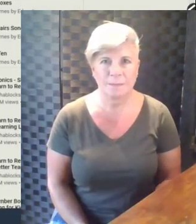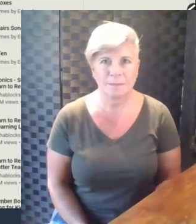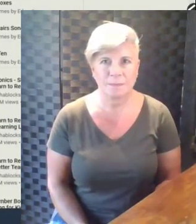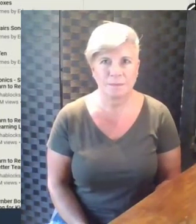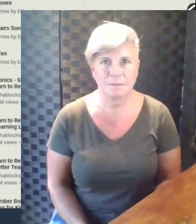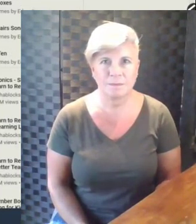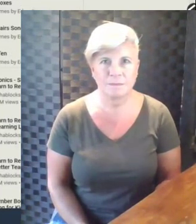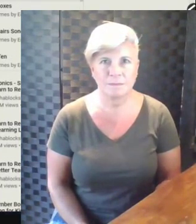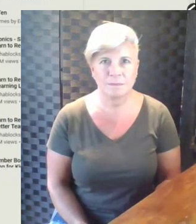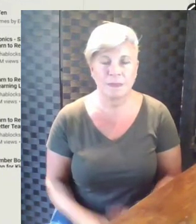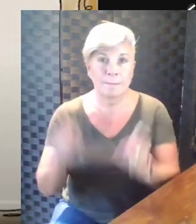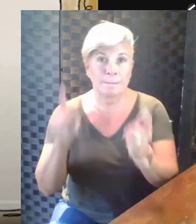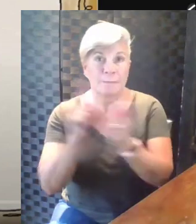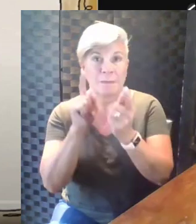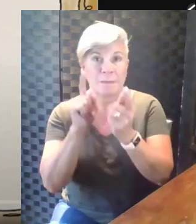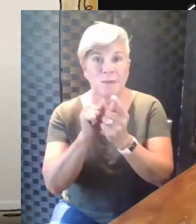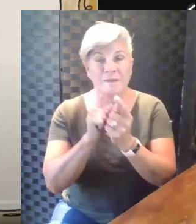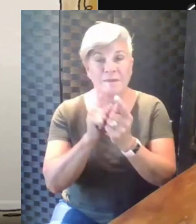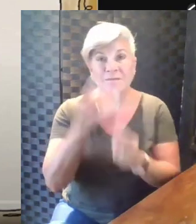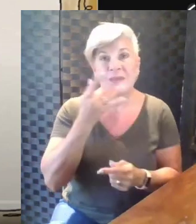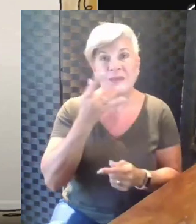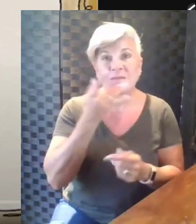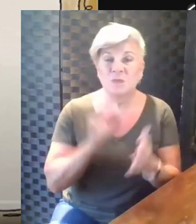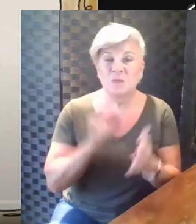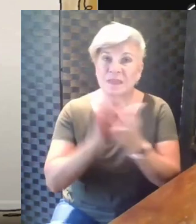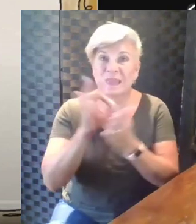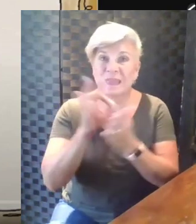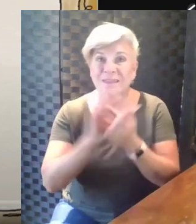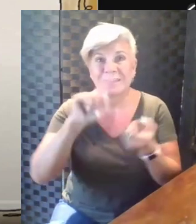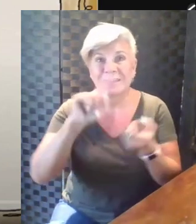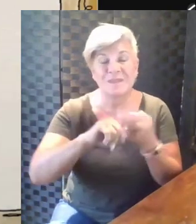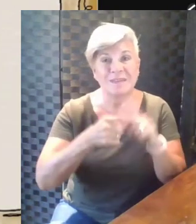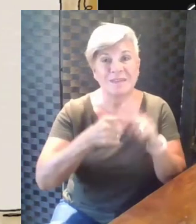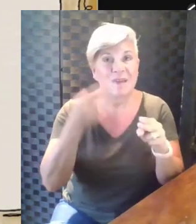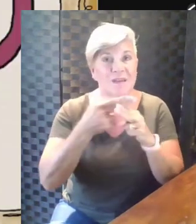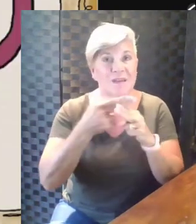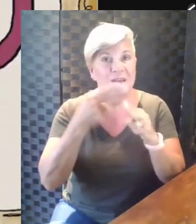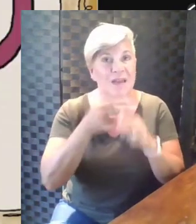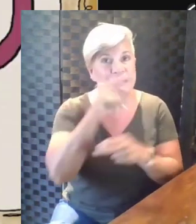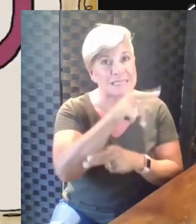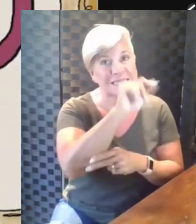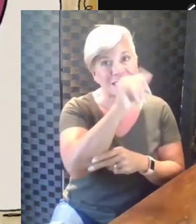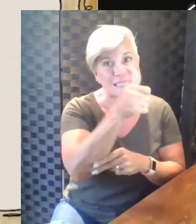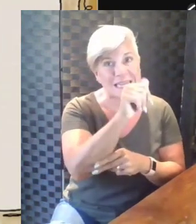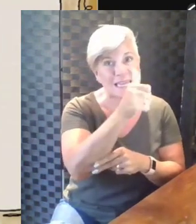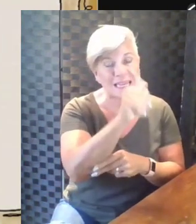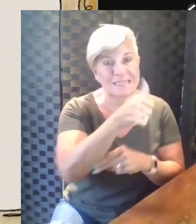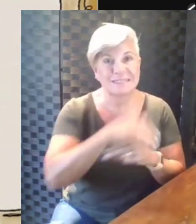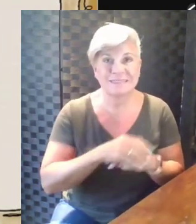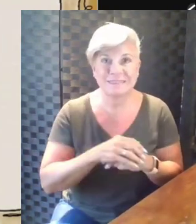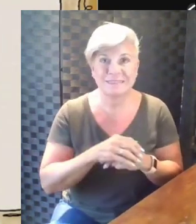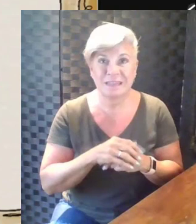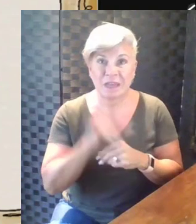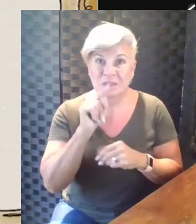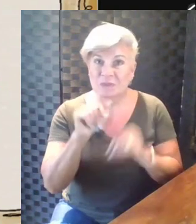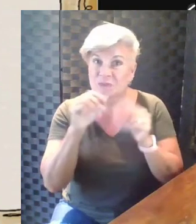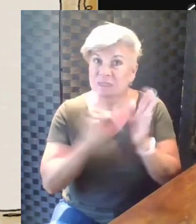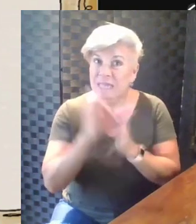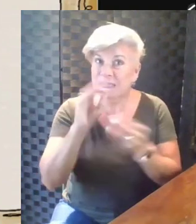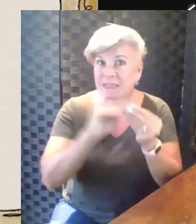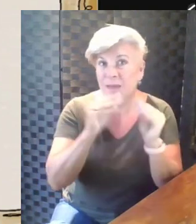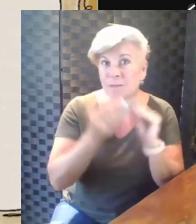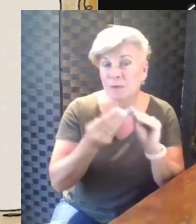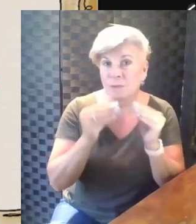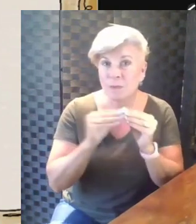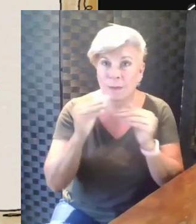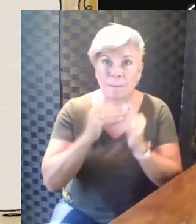Meet my favorite counting friend. We call this guy a 10. When you count numbers